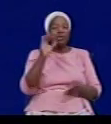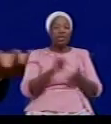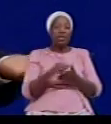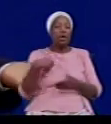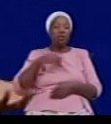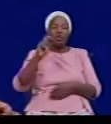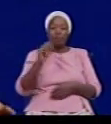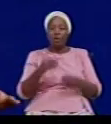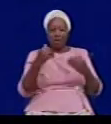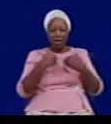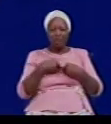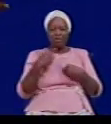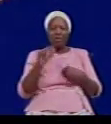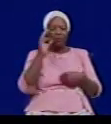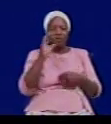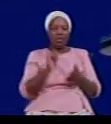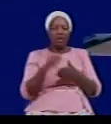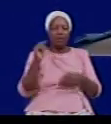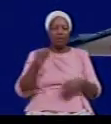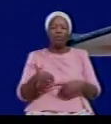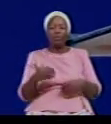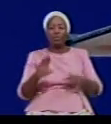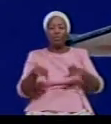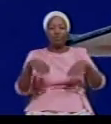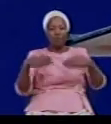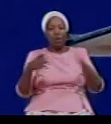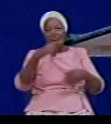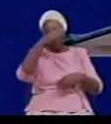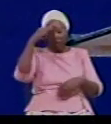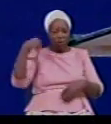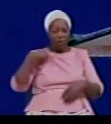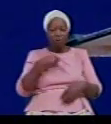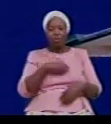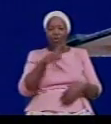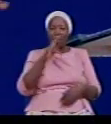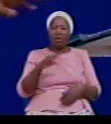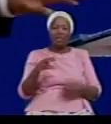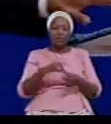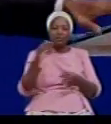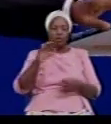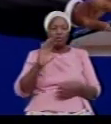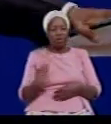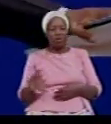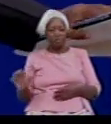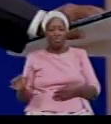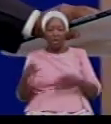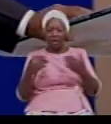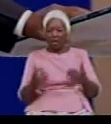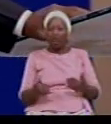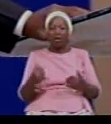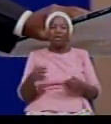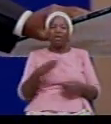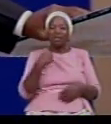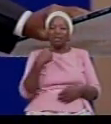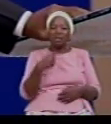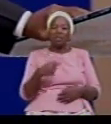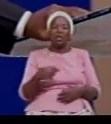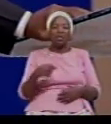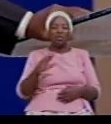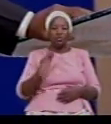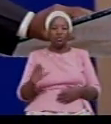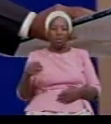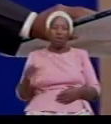the fruit we ought to produce, because we are spiritual heirs. It says, heir of